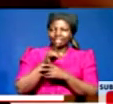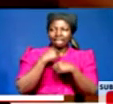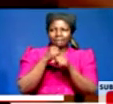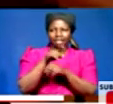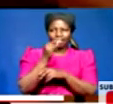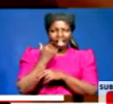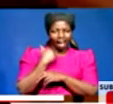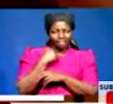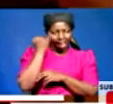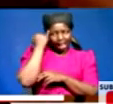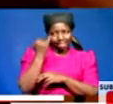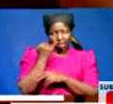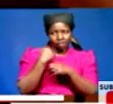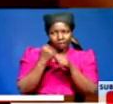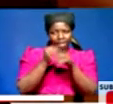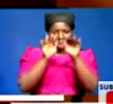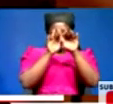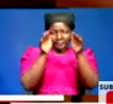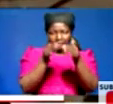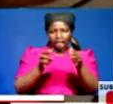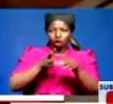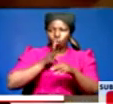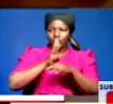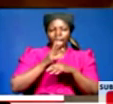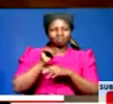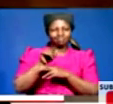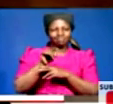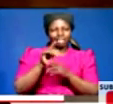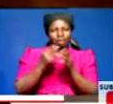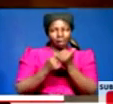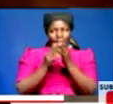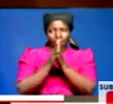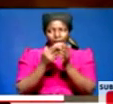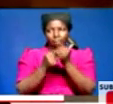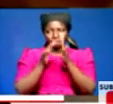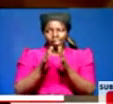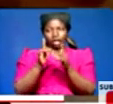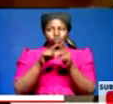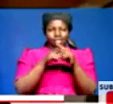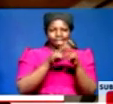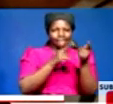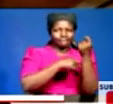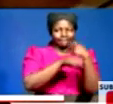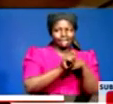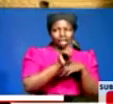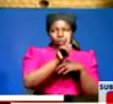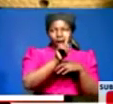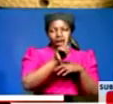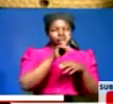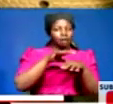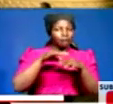pot. Ndungu partnered with her partner to begin the venture by selling a single water pot sourced from